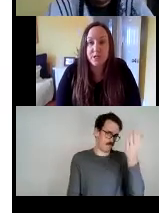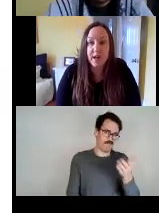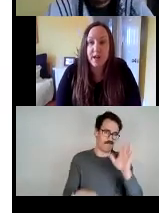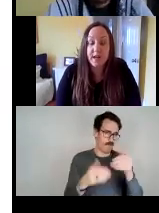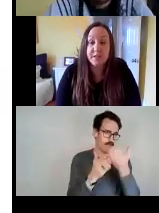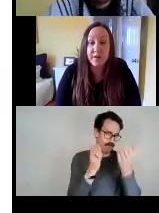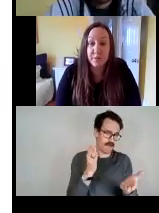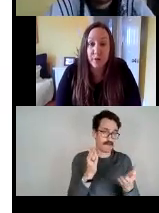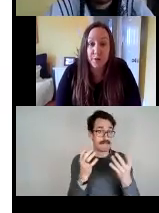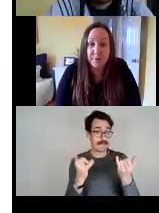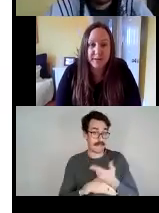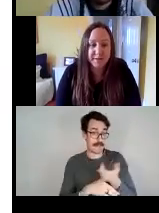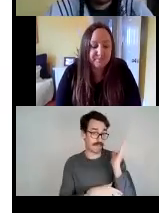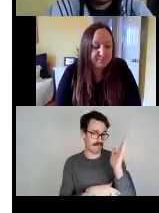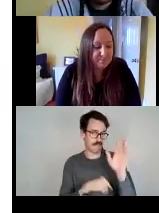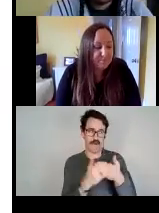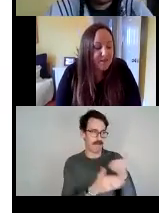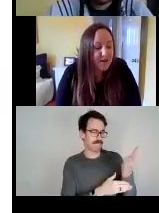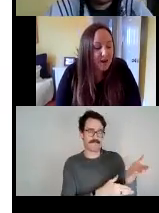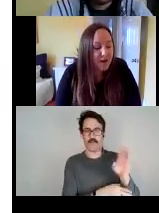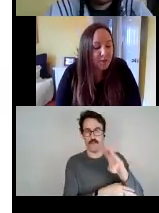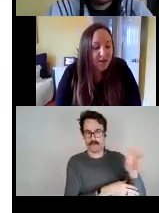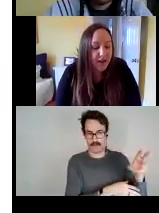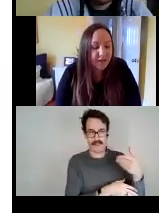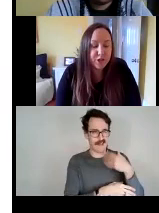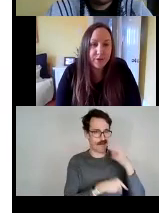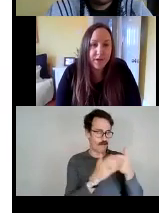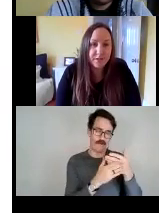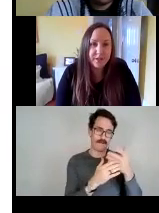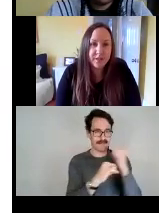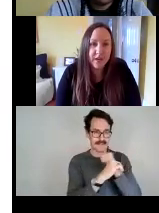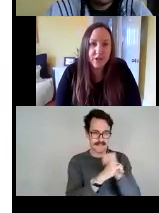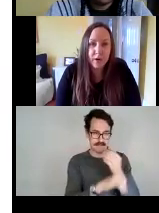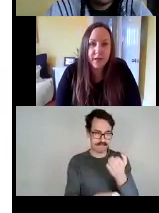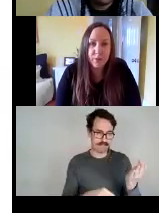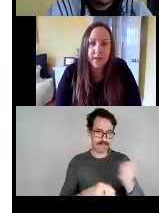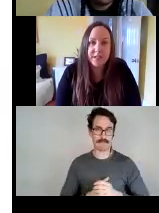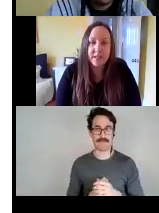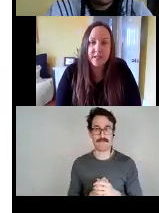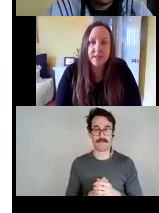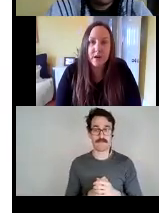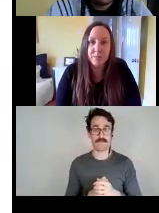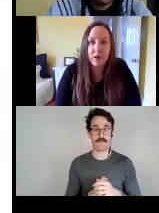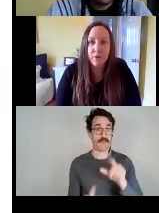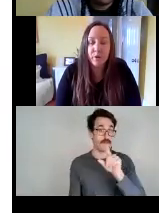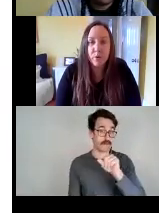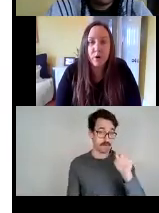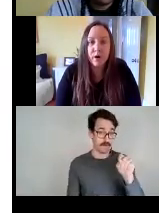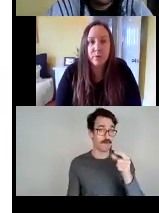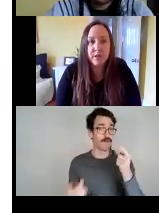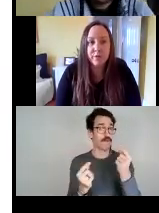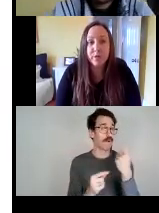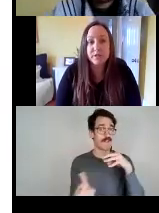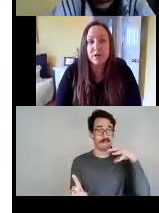with you today is available on our website. And in 2020, we did a Spotlight